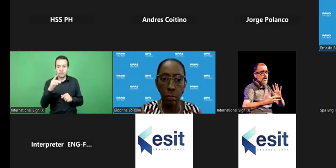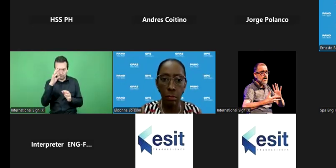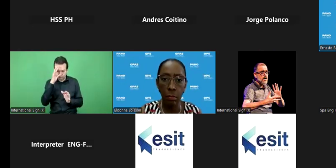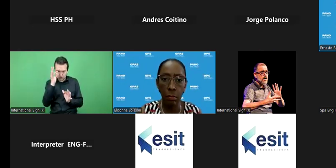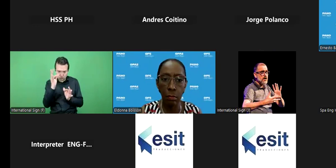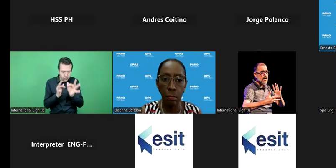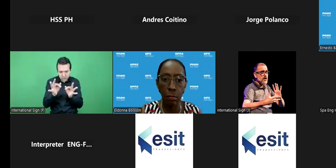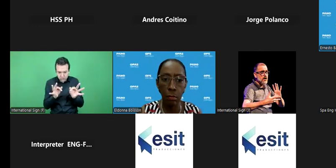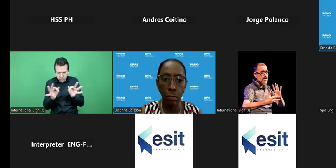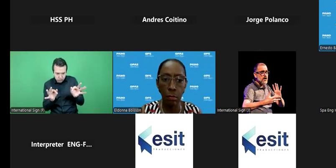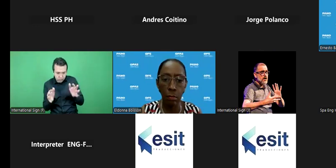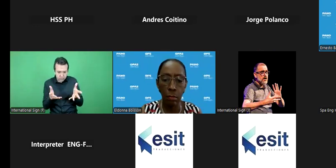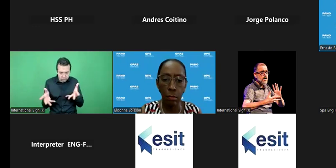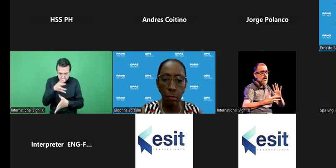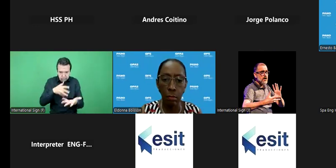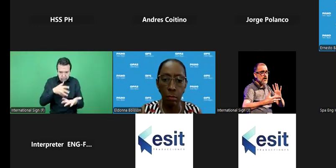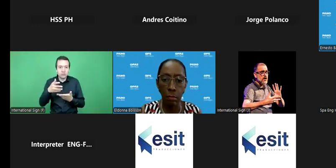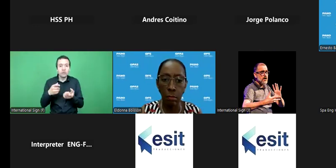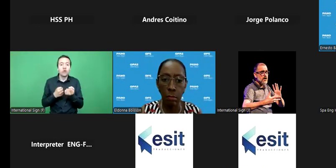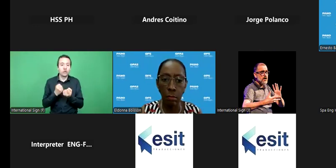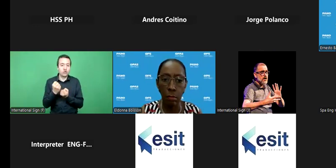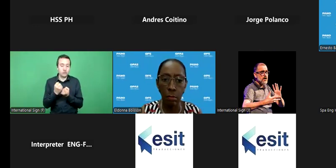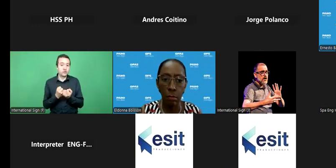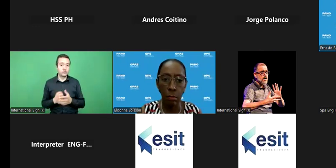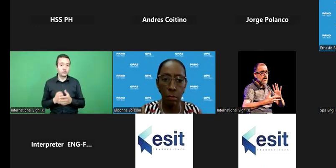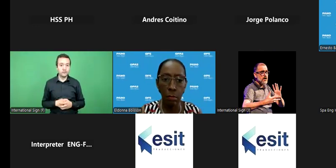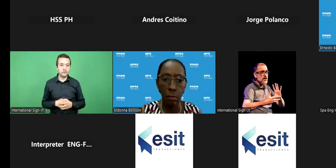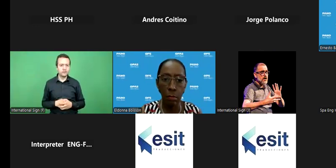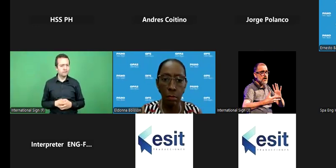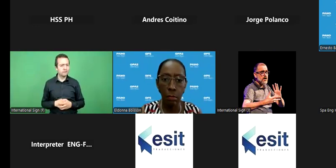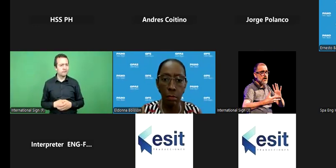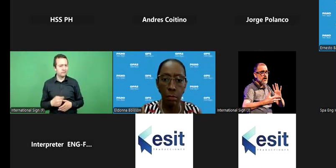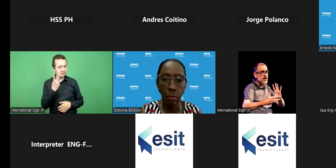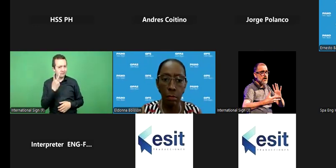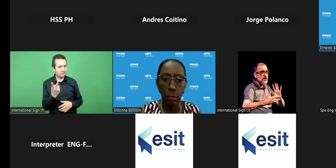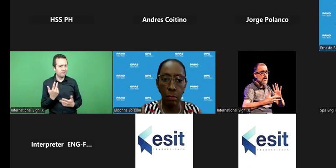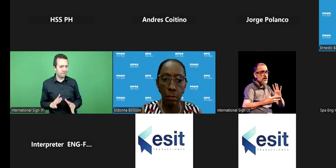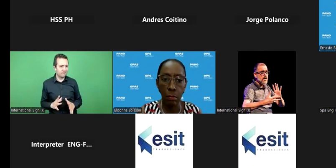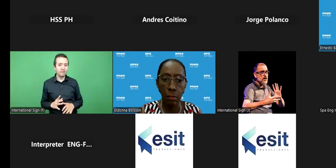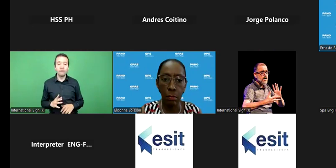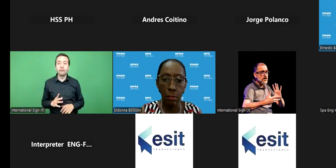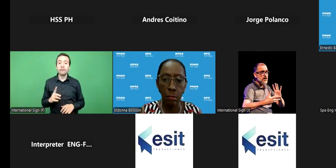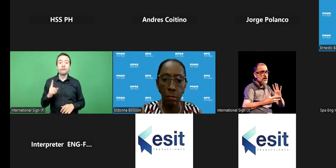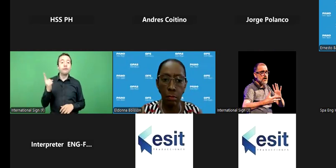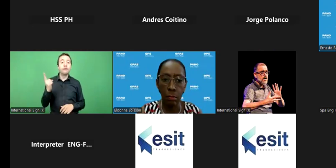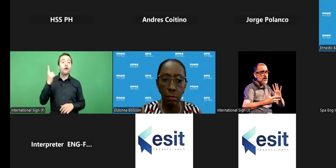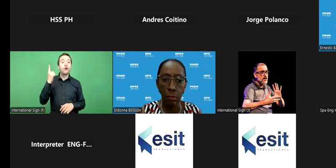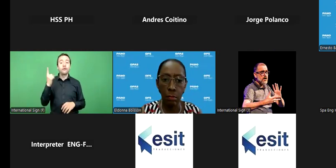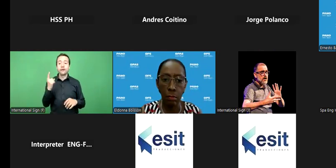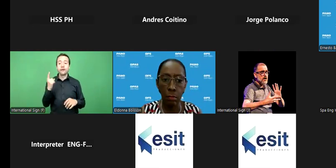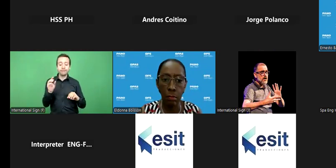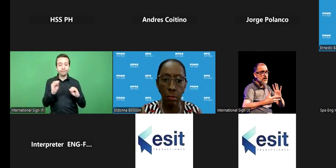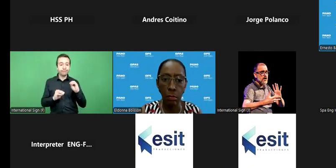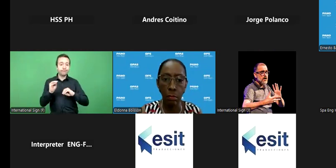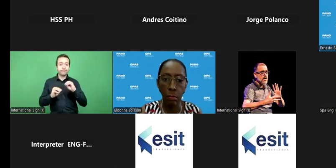the moment with the future review of the country cooperation strategies, but the